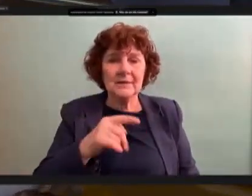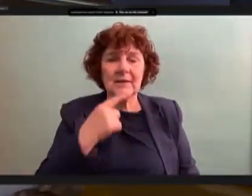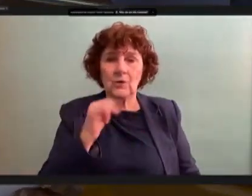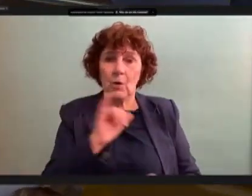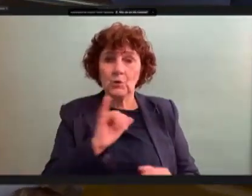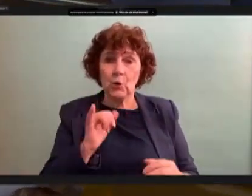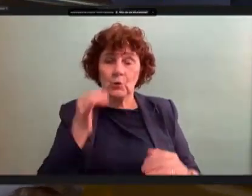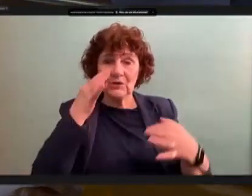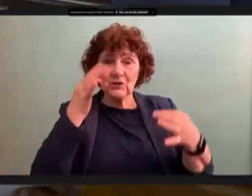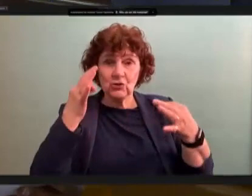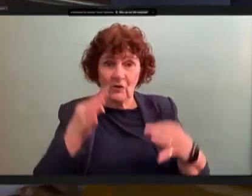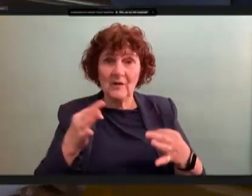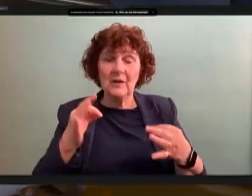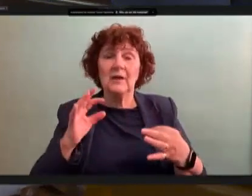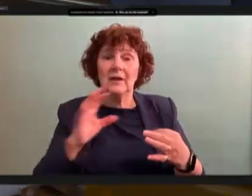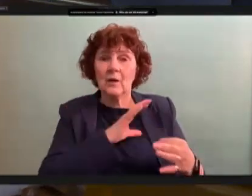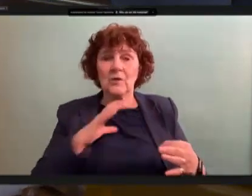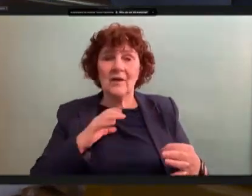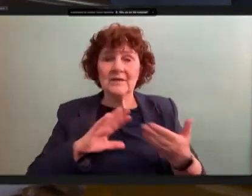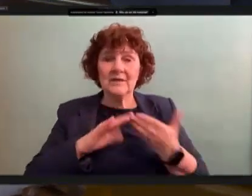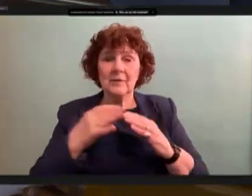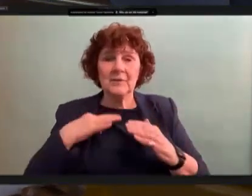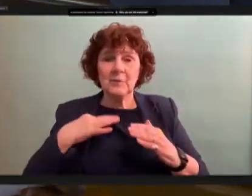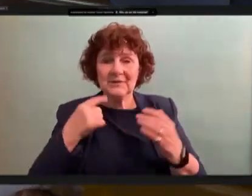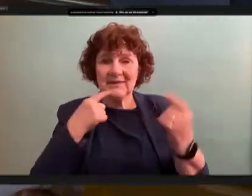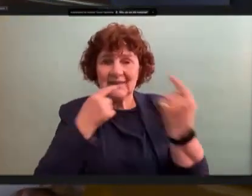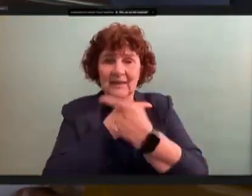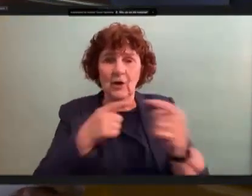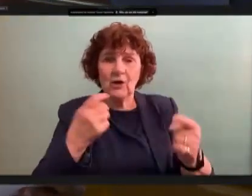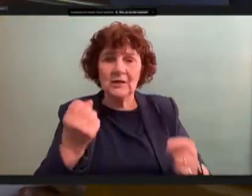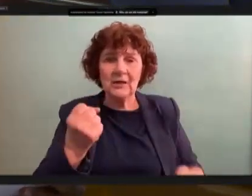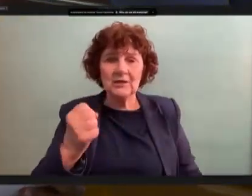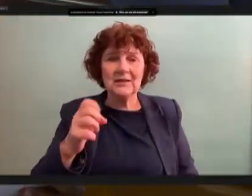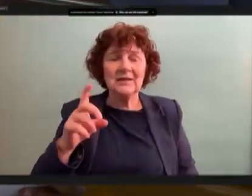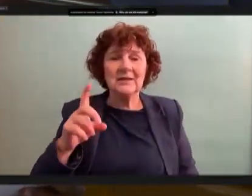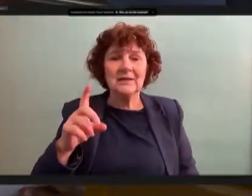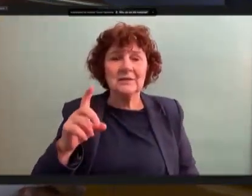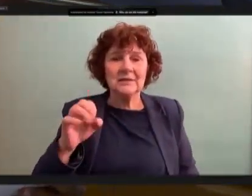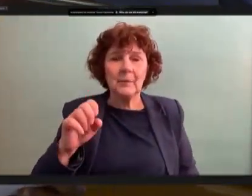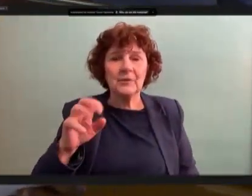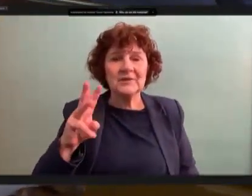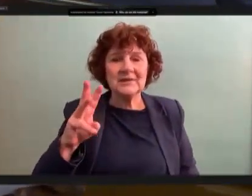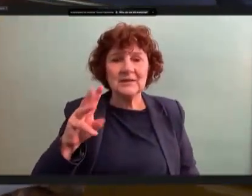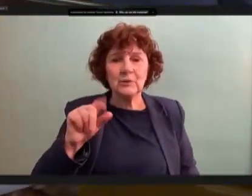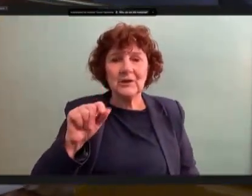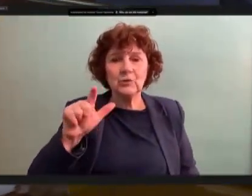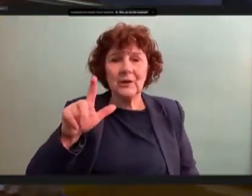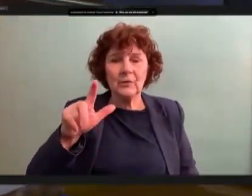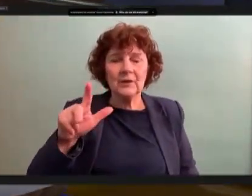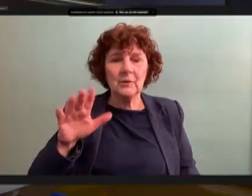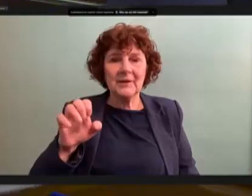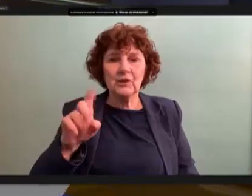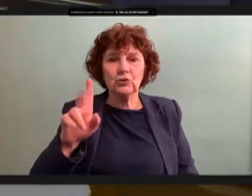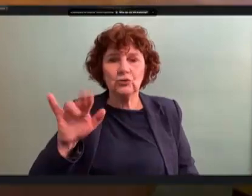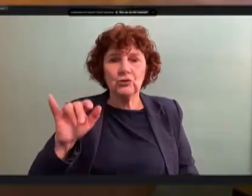Pittsburgh hereby declares Saturday, September 16th, 2023 to be Dutchtown Day here in the City of